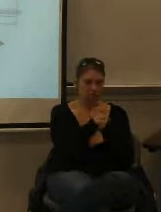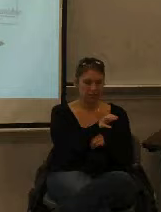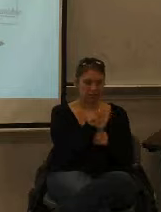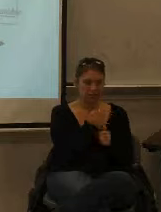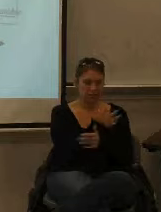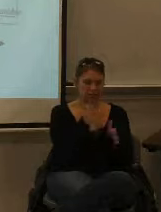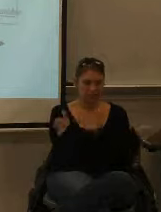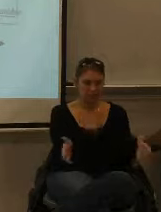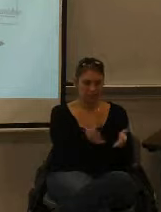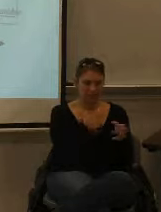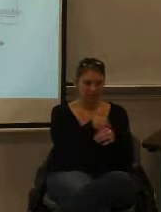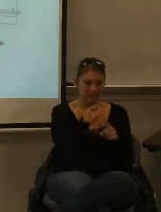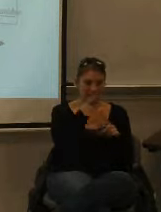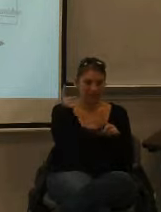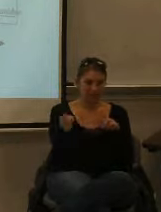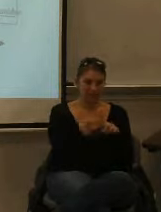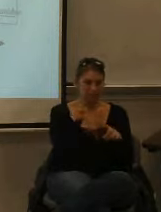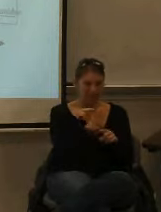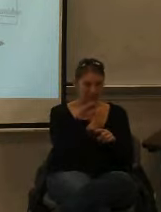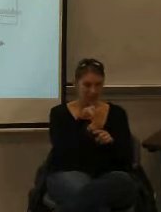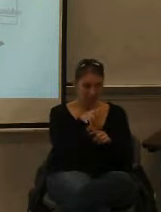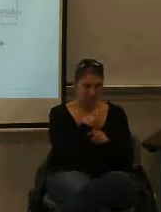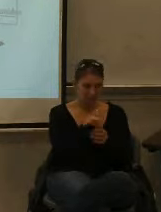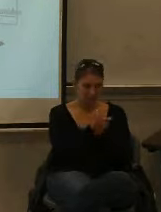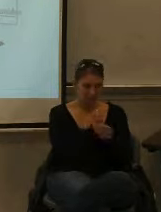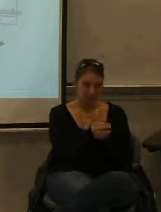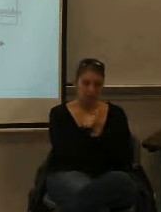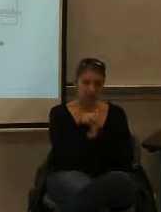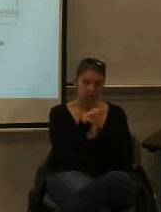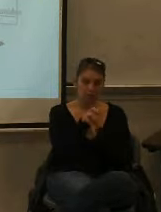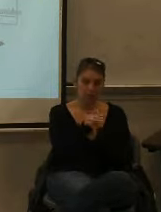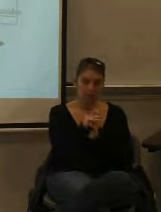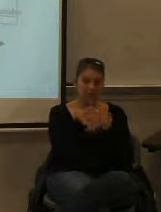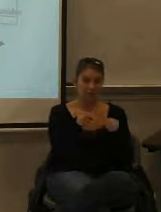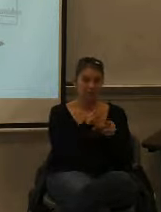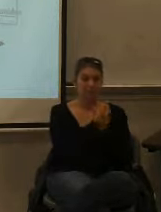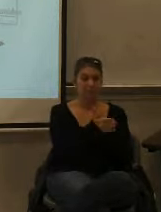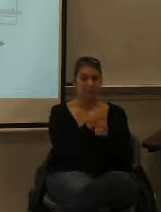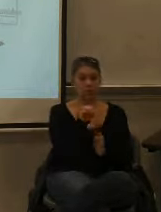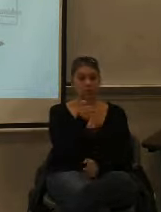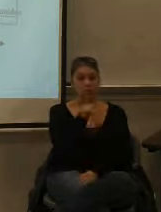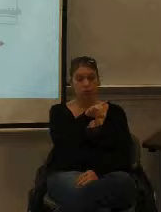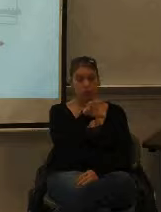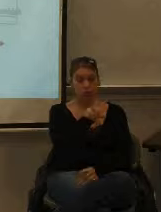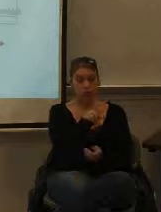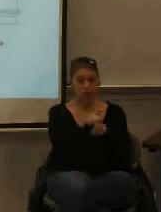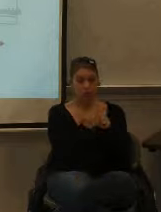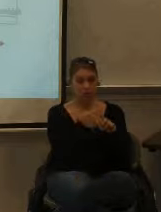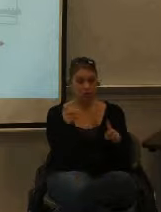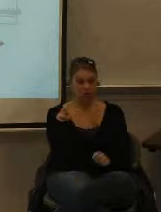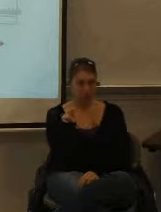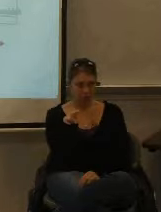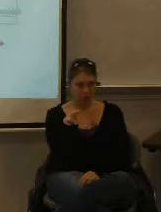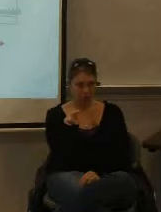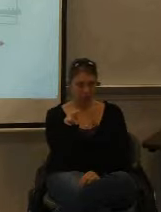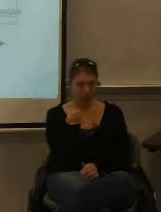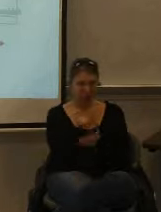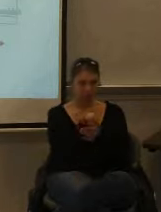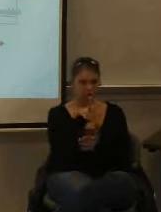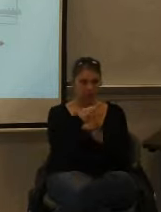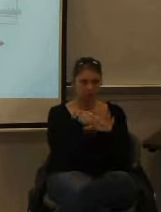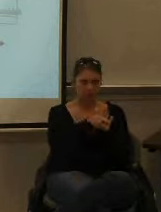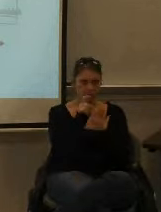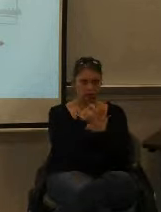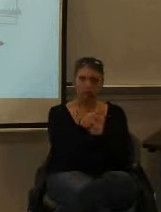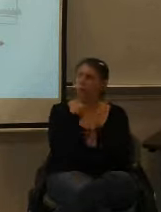in the cycle, remember, nitrogen cycle toward ammonium. As it gets oxidized, it gets converted to nitrate, and that 3- should be